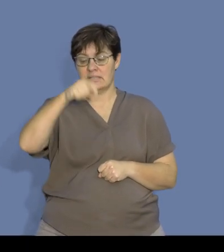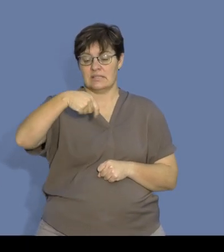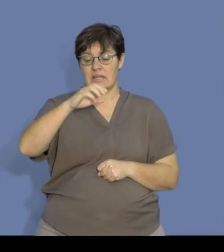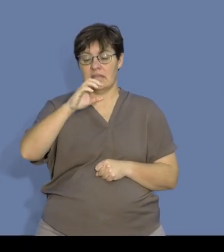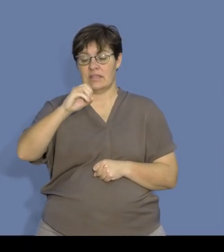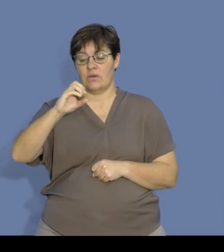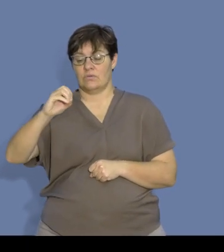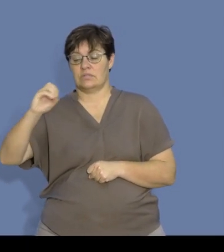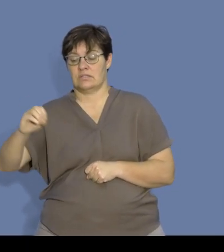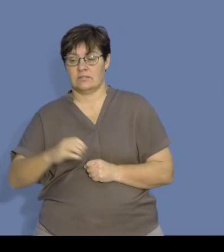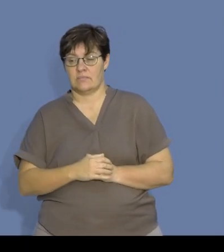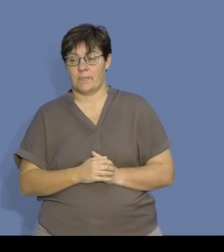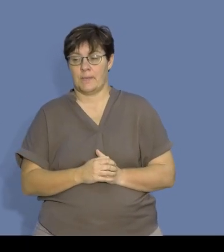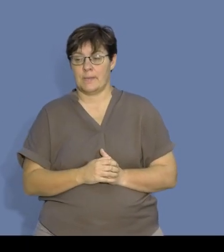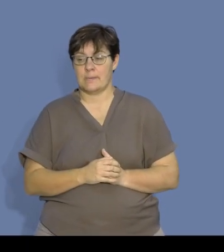336,000. So